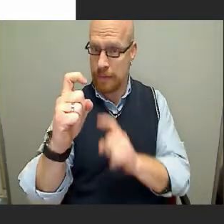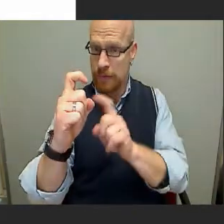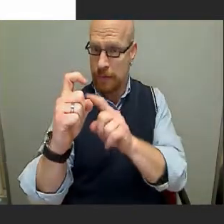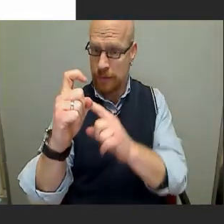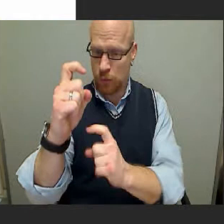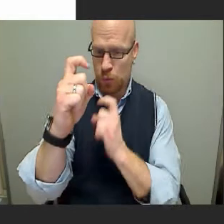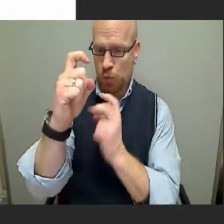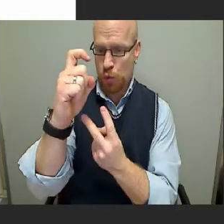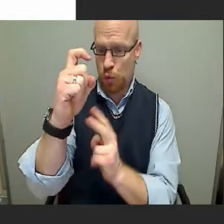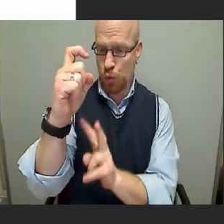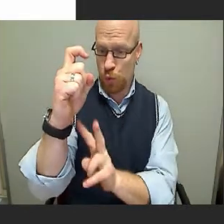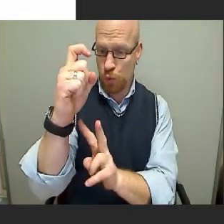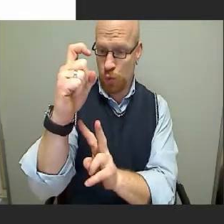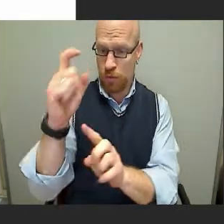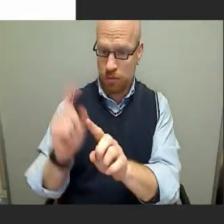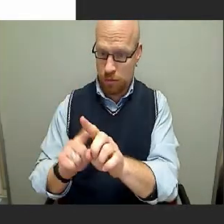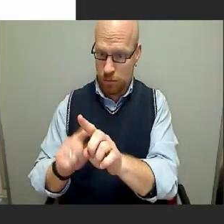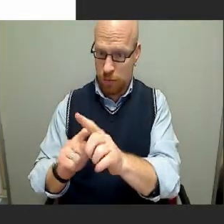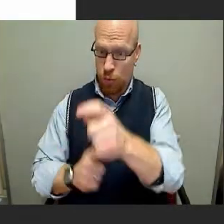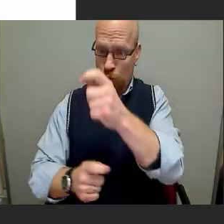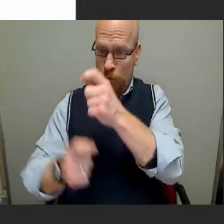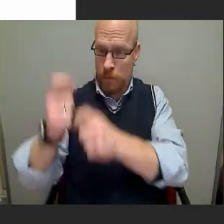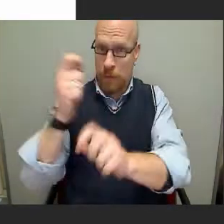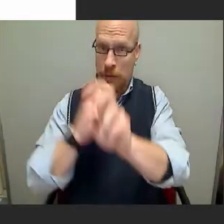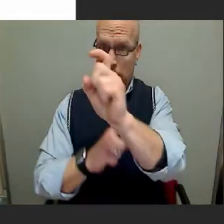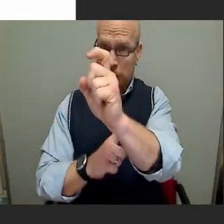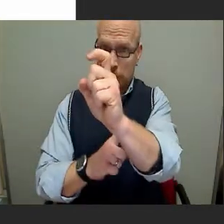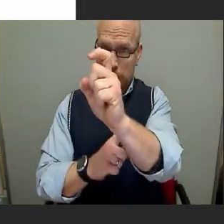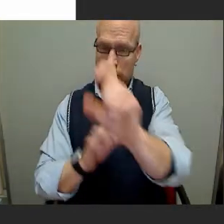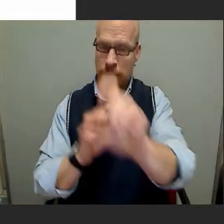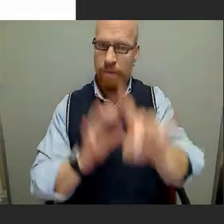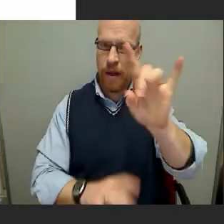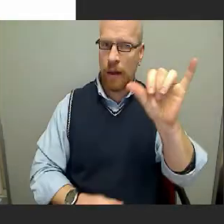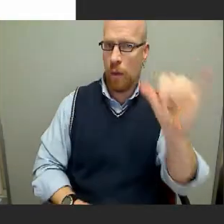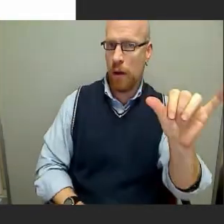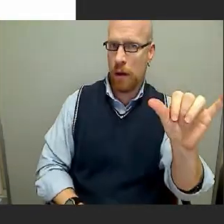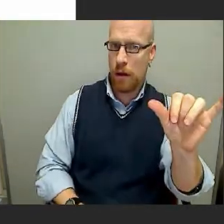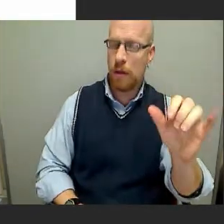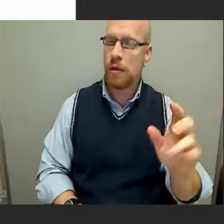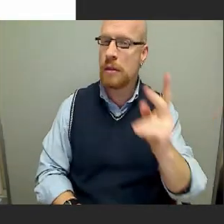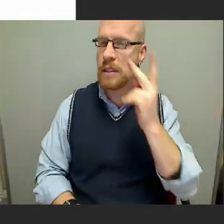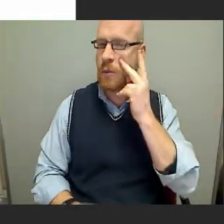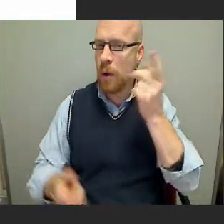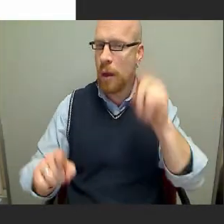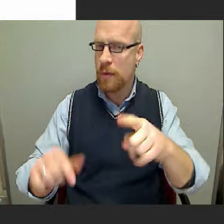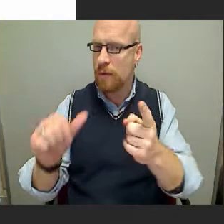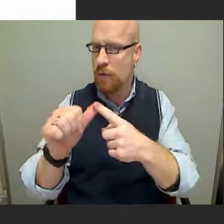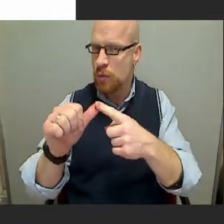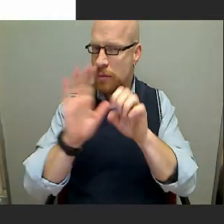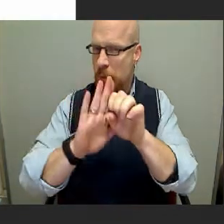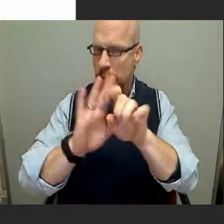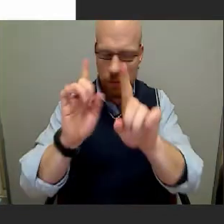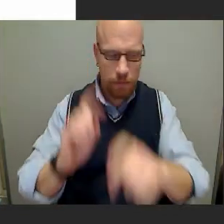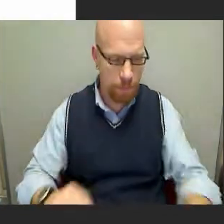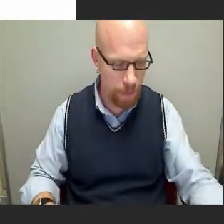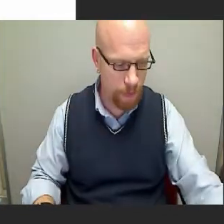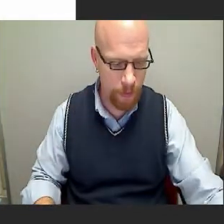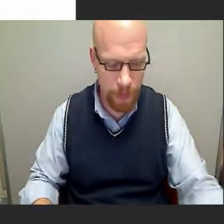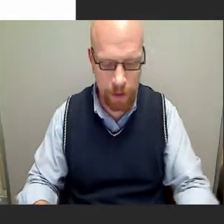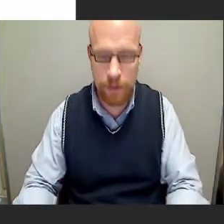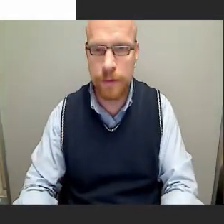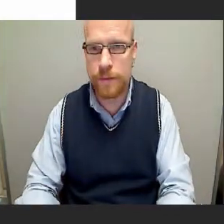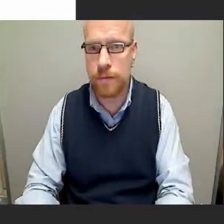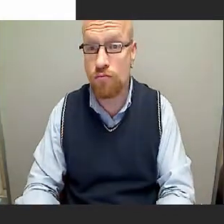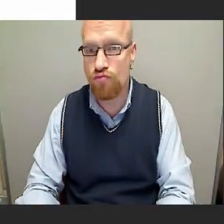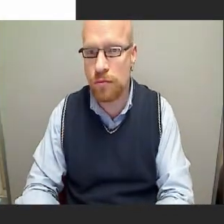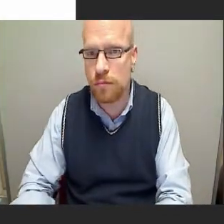we're doing here is completing the pair between y and x on the first example we have x equals 2 we'll replace x